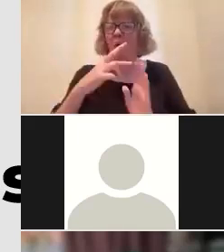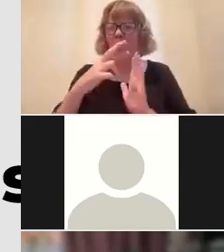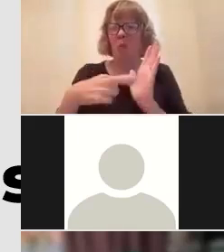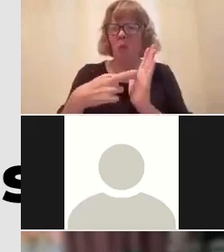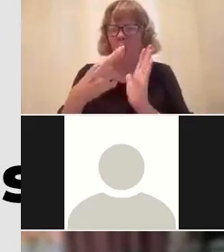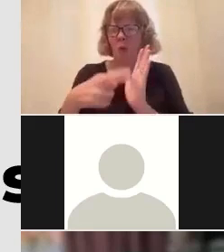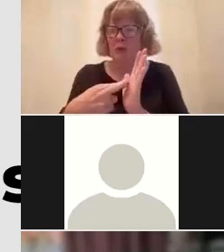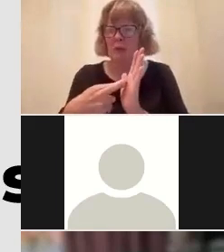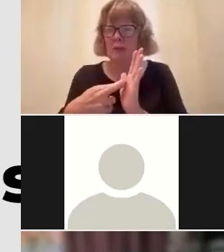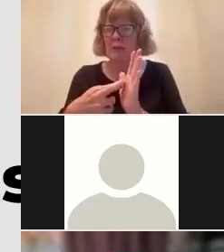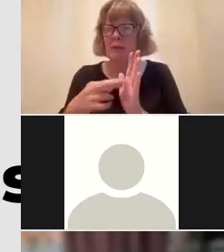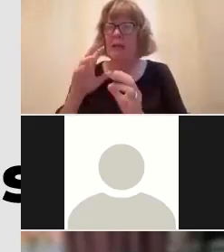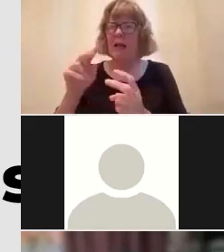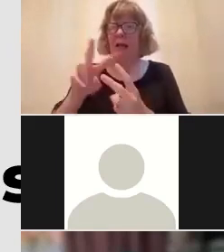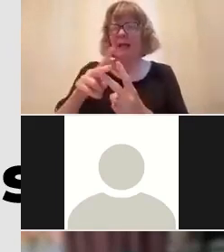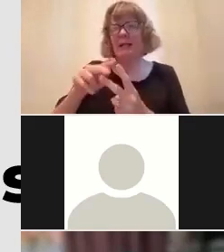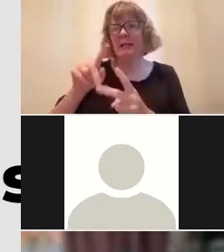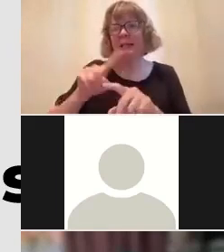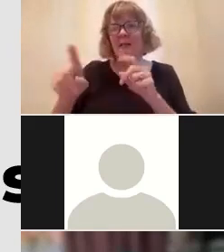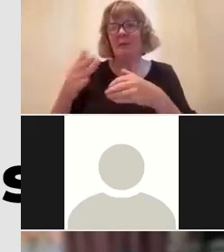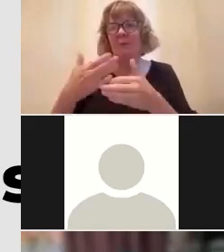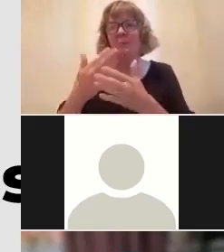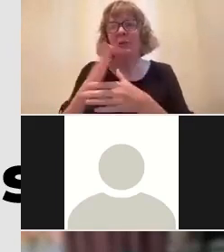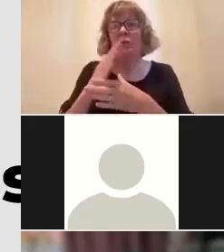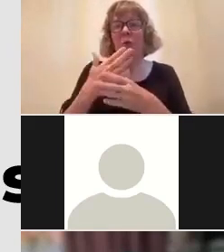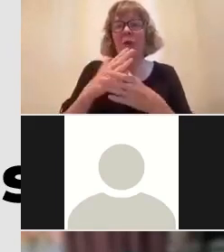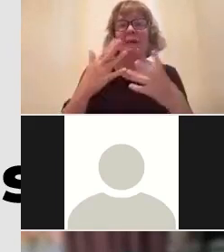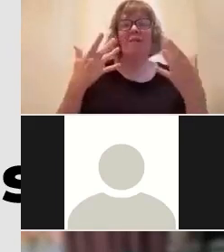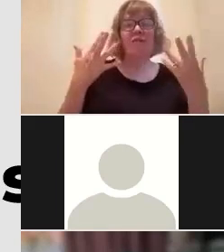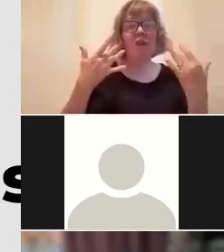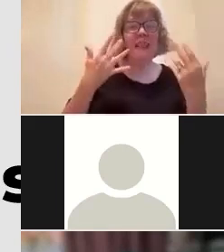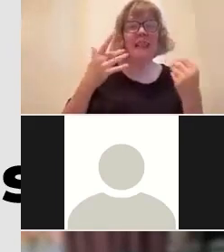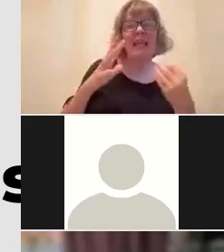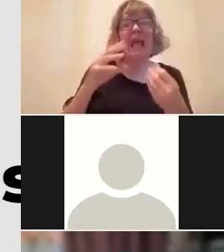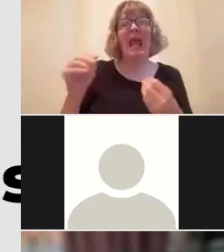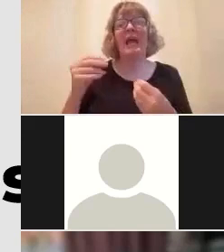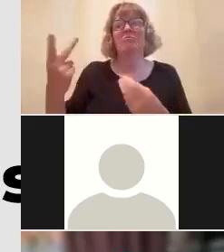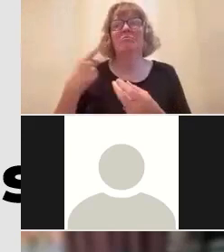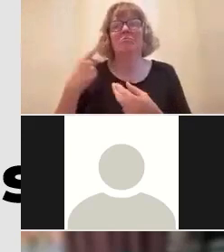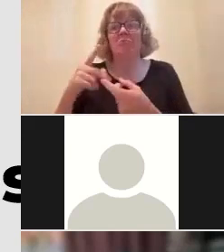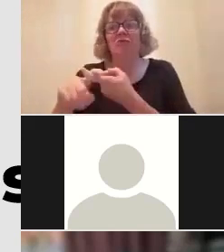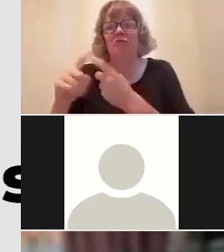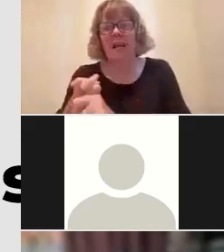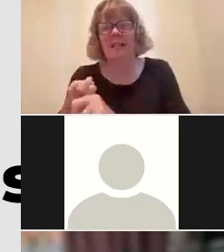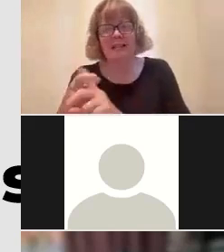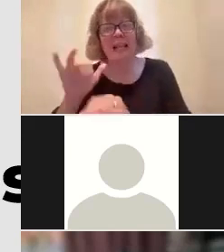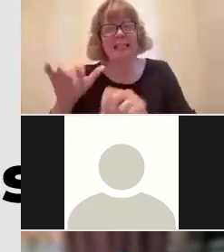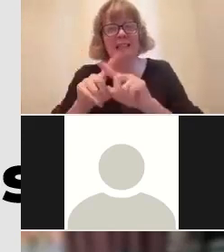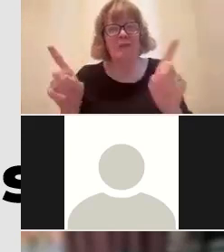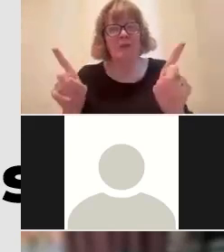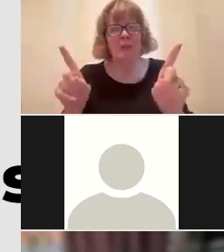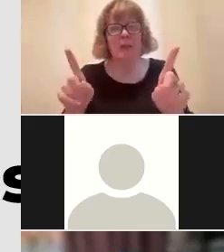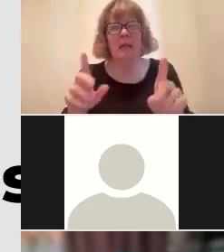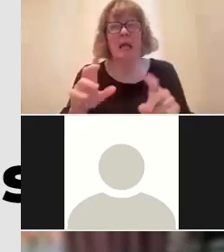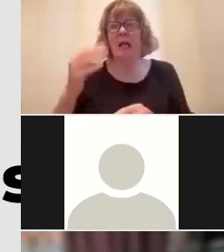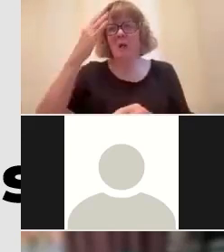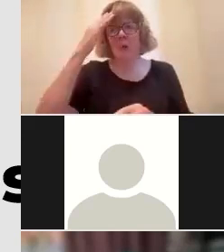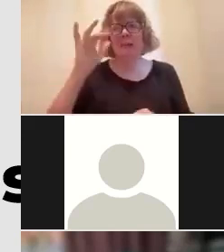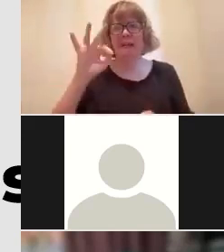between being friends and friendly, and know when to tag in for help.